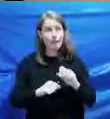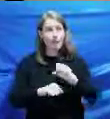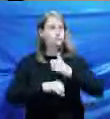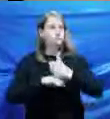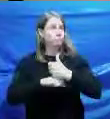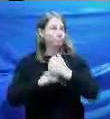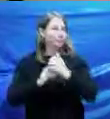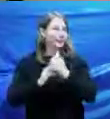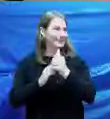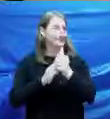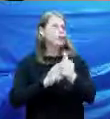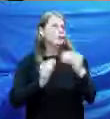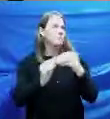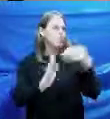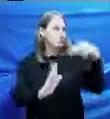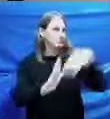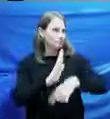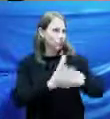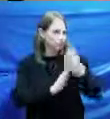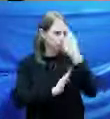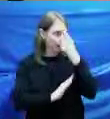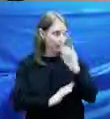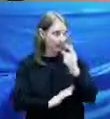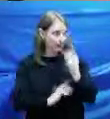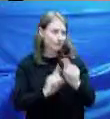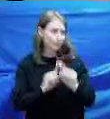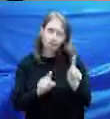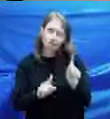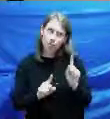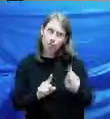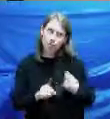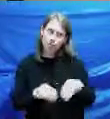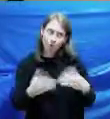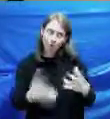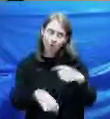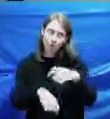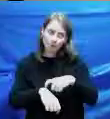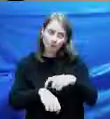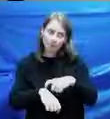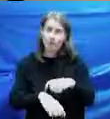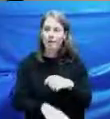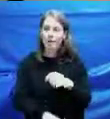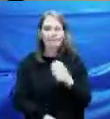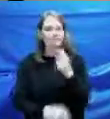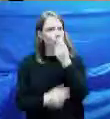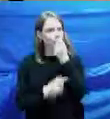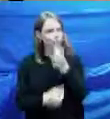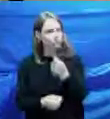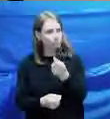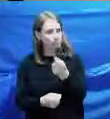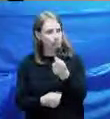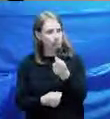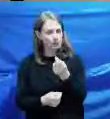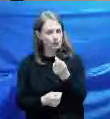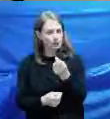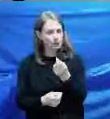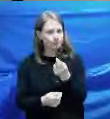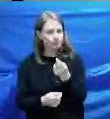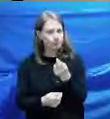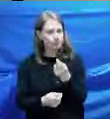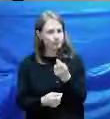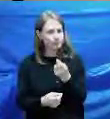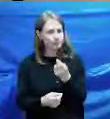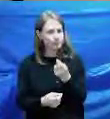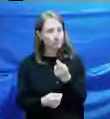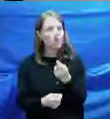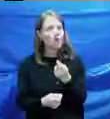almost on its own. And it's funny because I think the movement away from the text is a lot, Kate, just like you're saying, to engage students, to